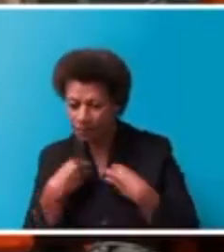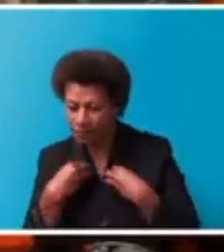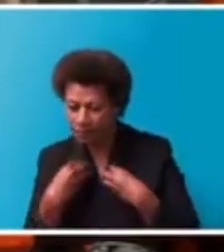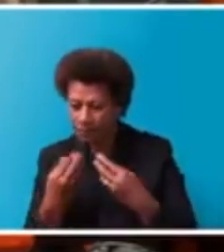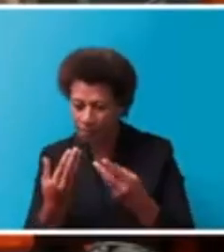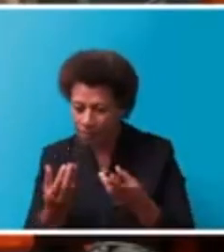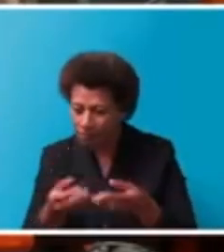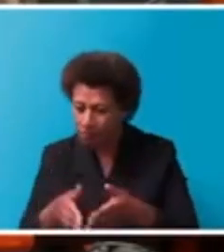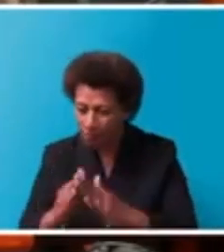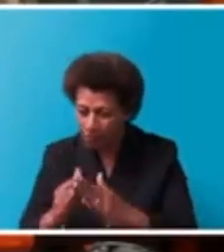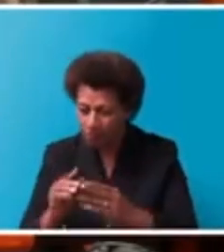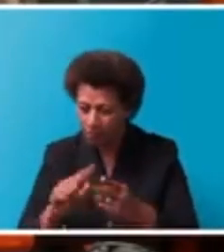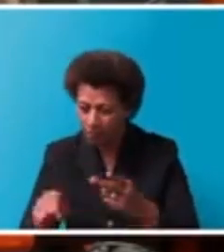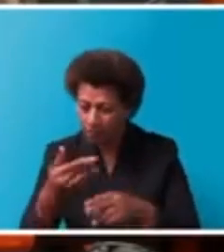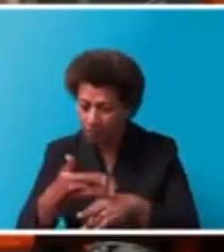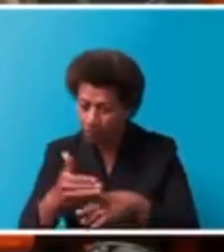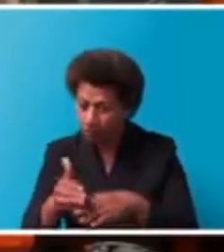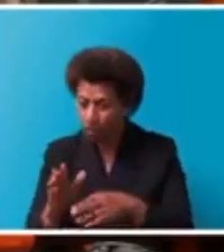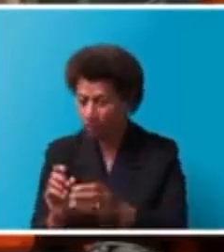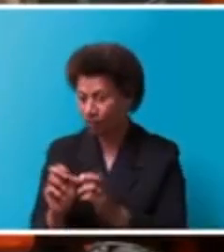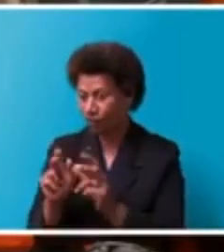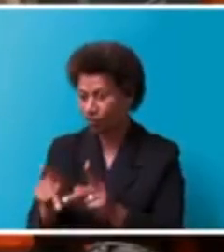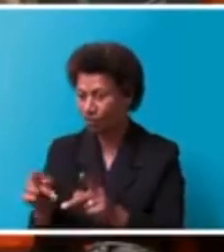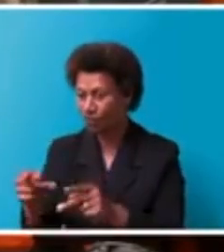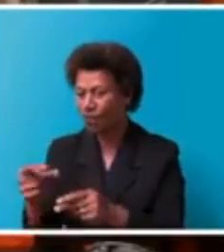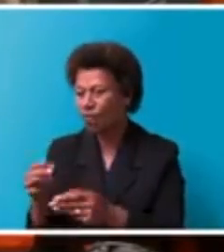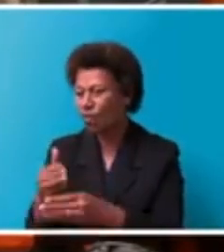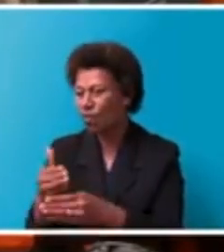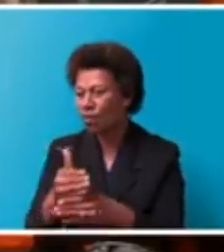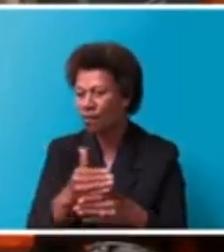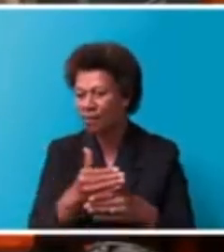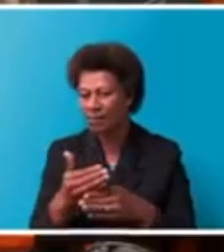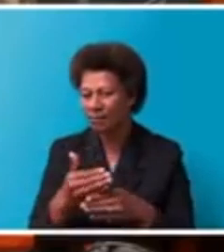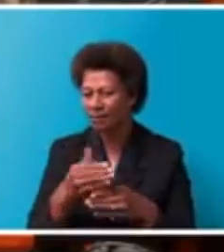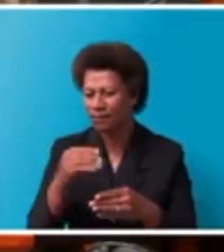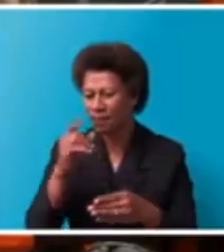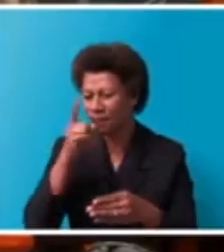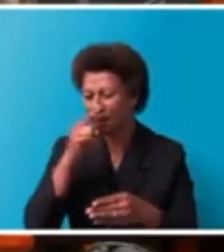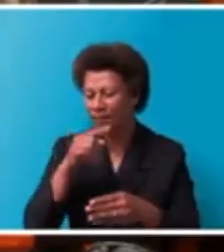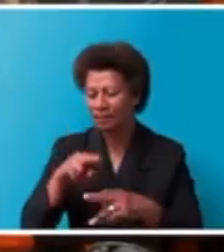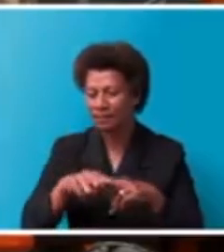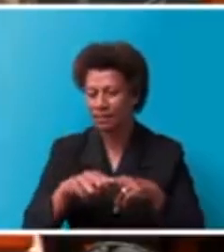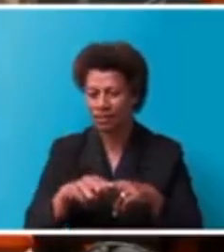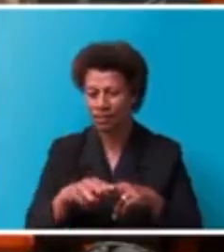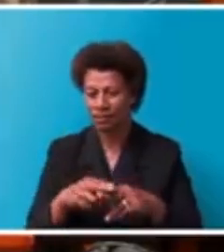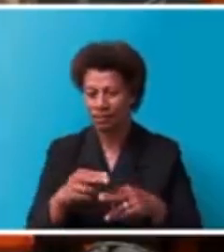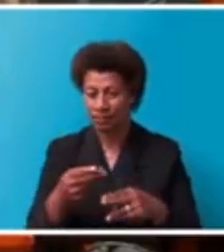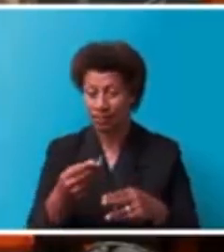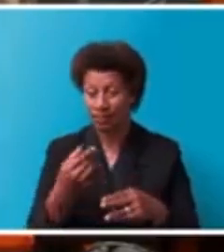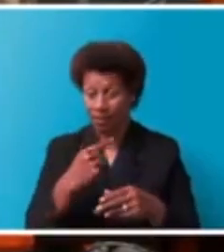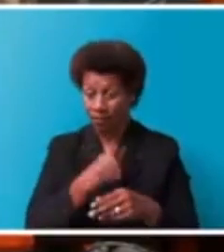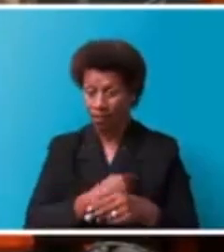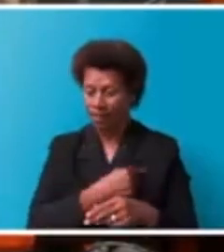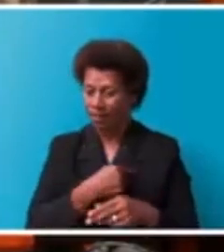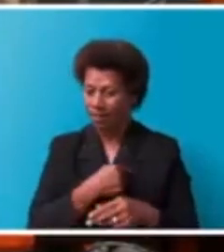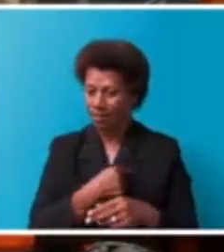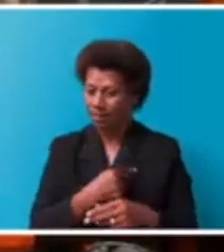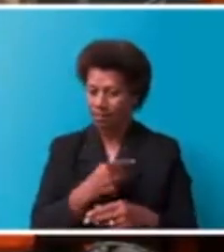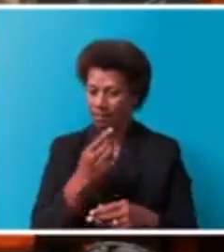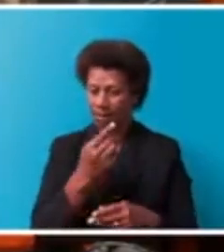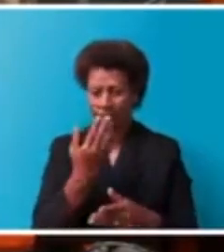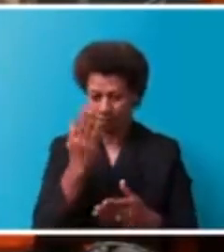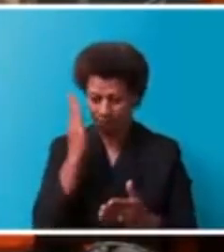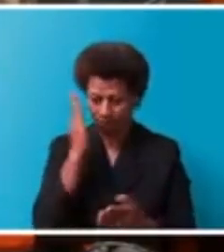creation of new job opportunities for a broader spectrum of Fijians. Our commitment to this endeavour remains unwavering as